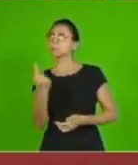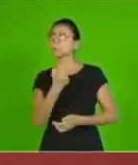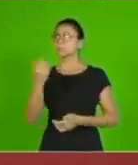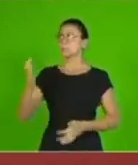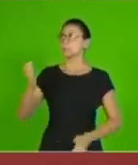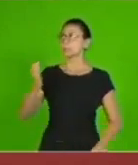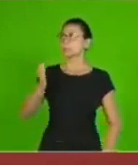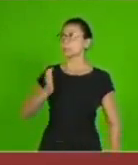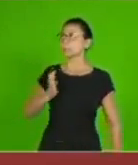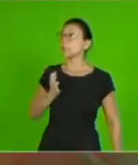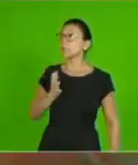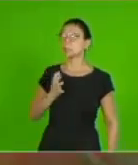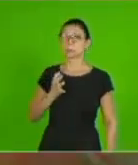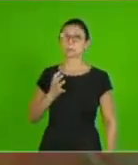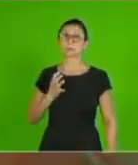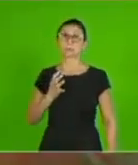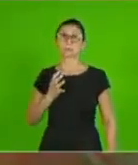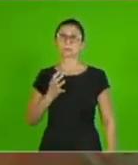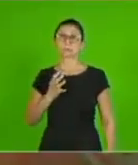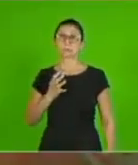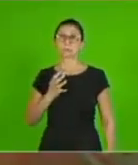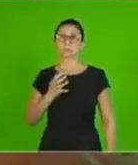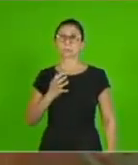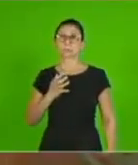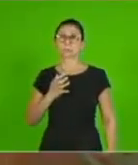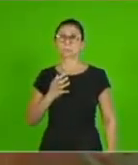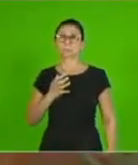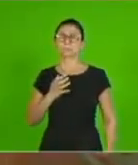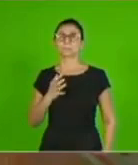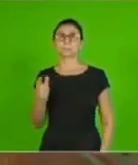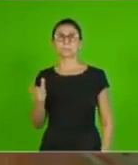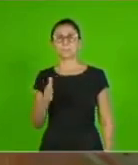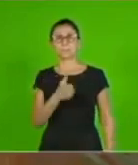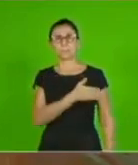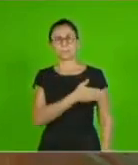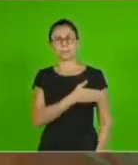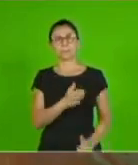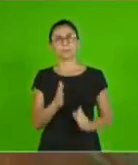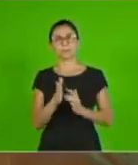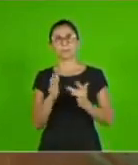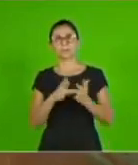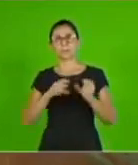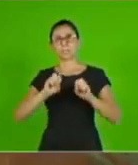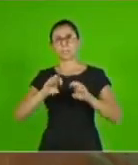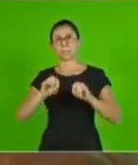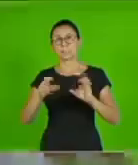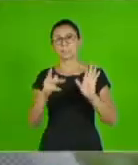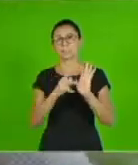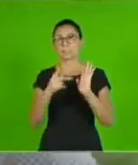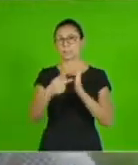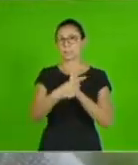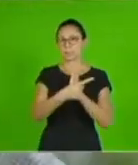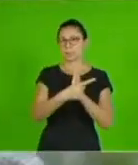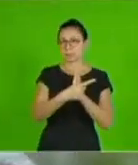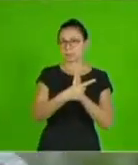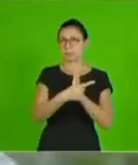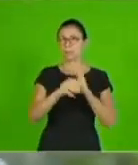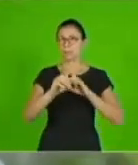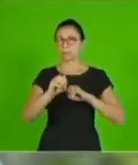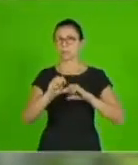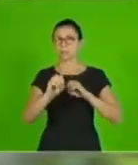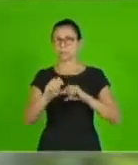that they had. So when Jesus comes into the parable, we're going to show this later